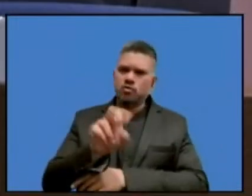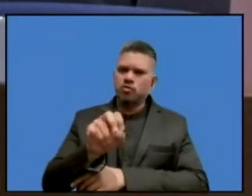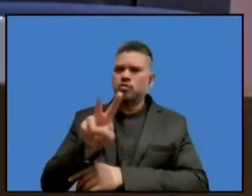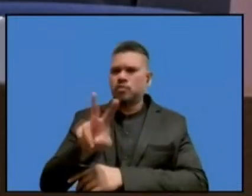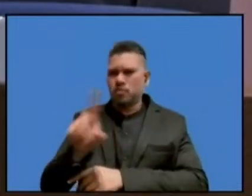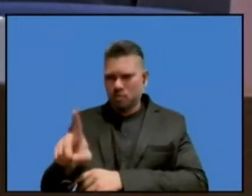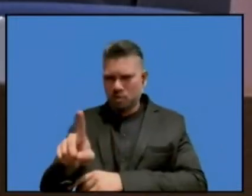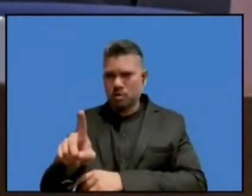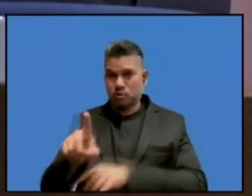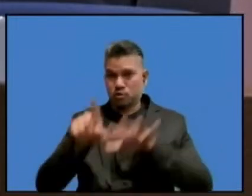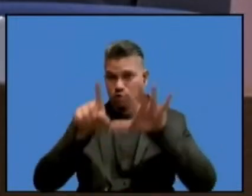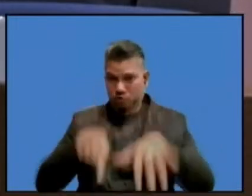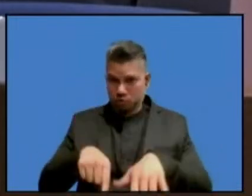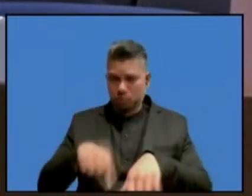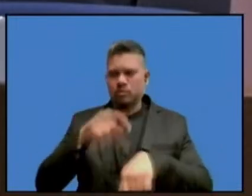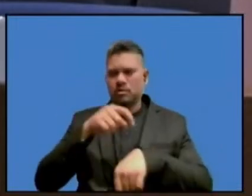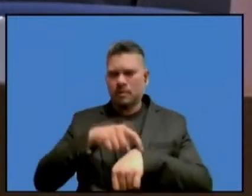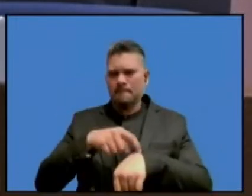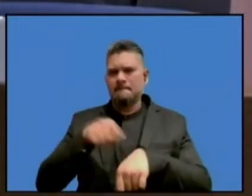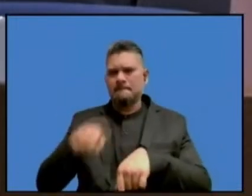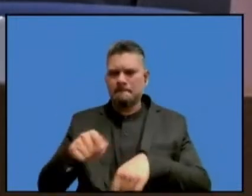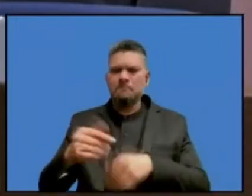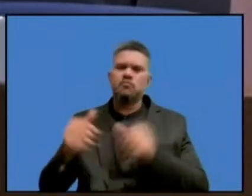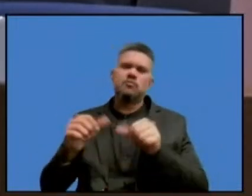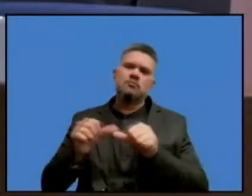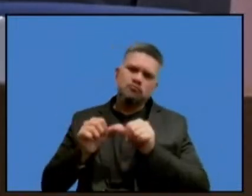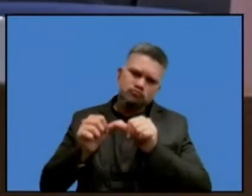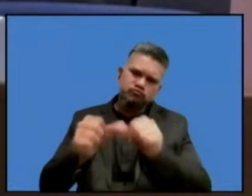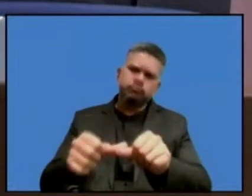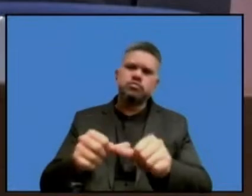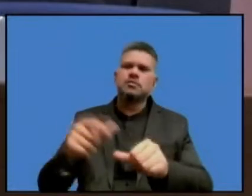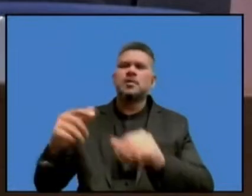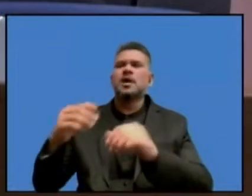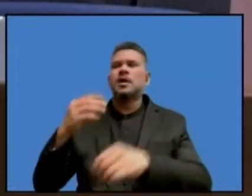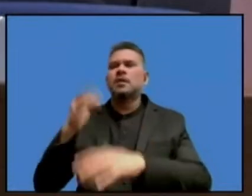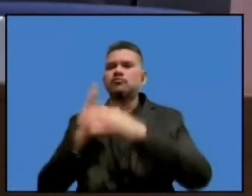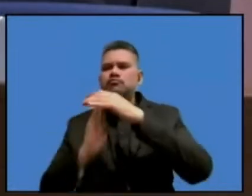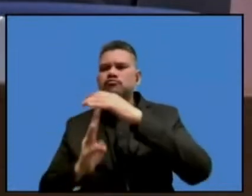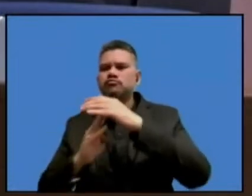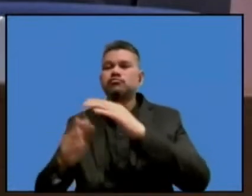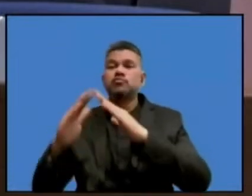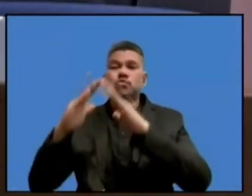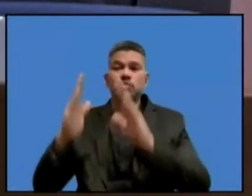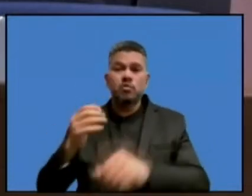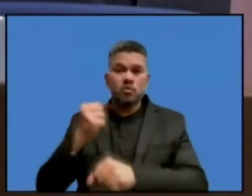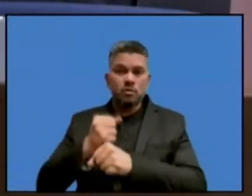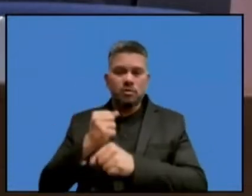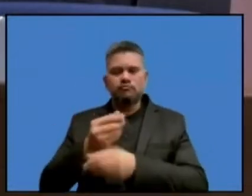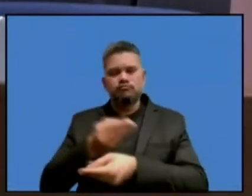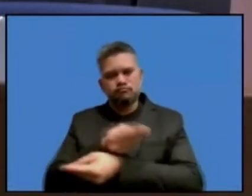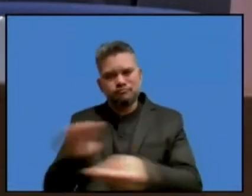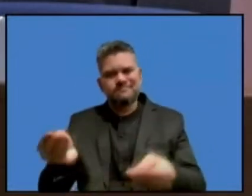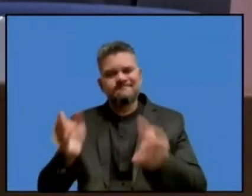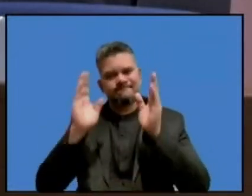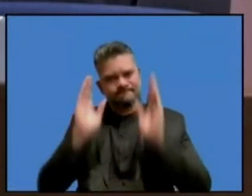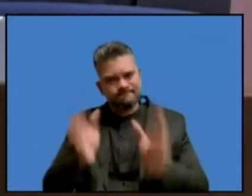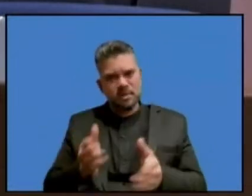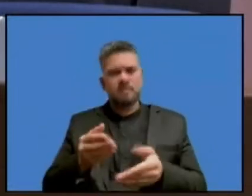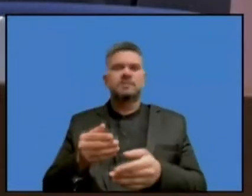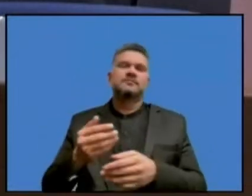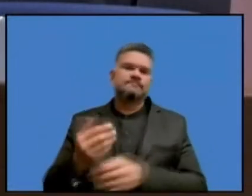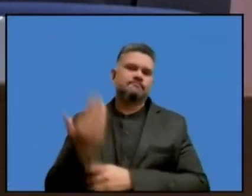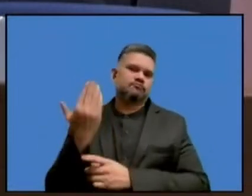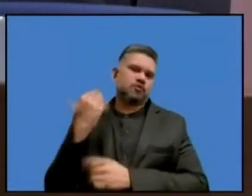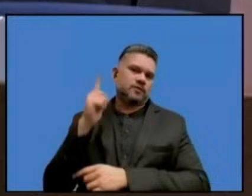Injury Scheme to also cover migrant domestic workers. In July 2024, SACSO invalidity and survivor benefit schemes were